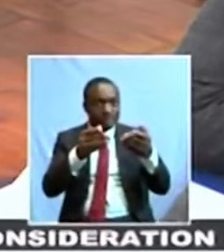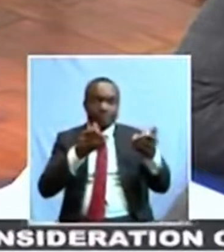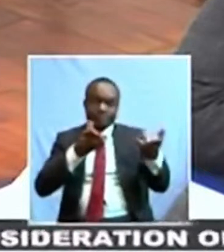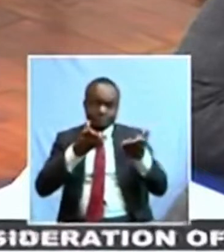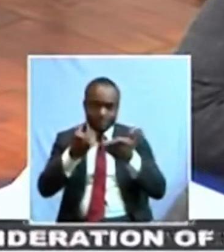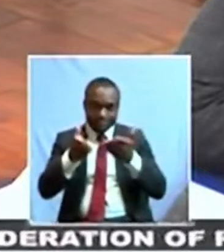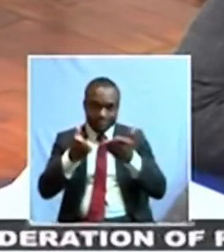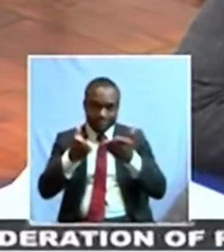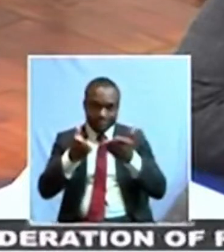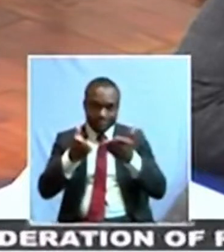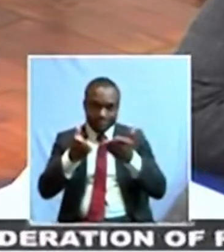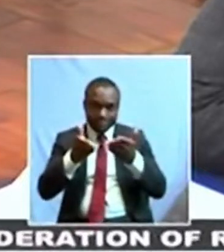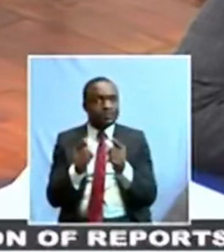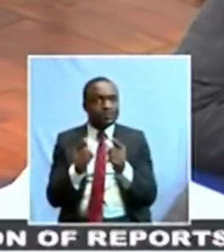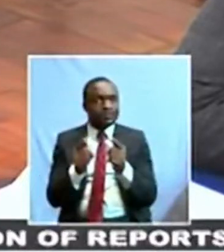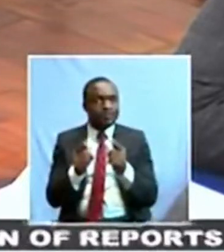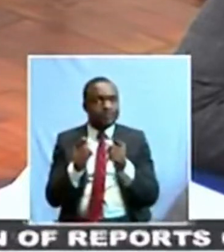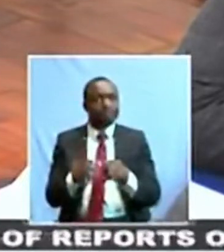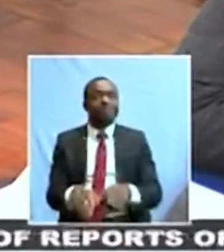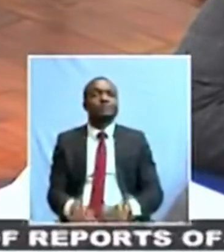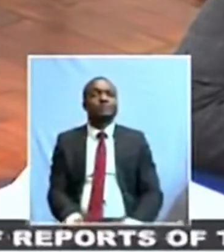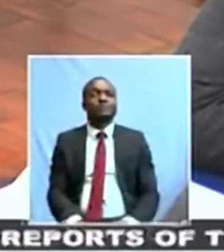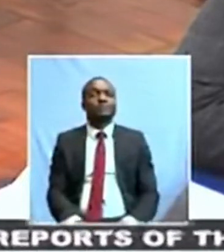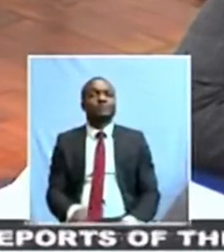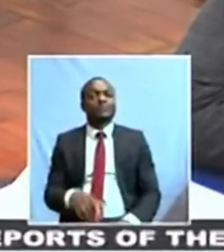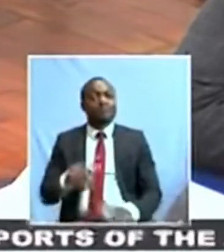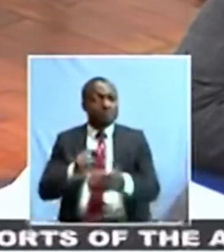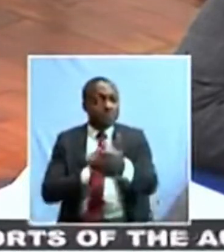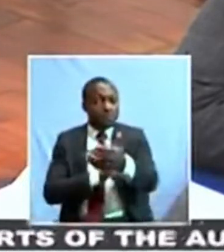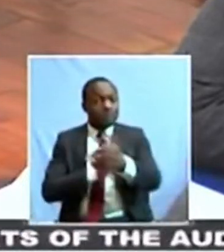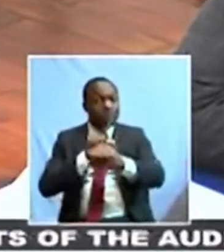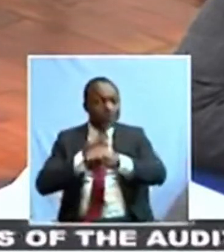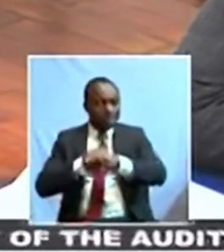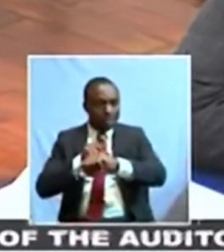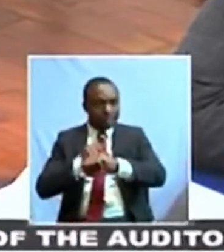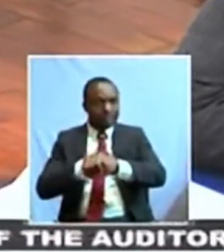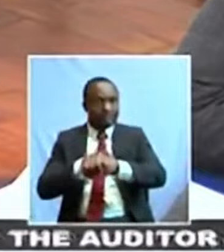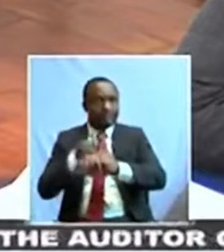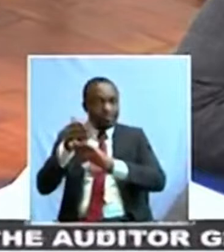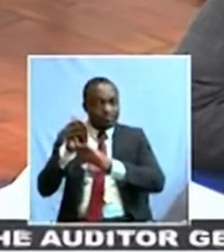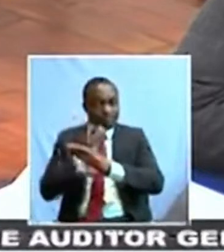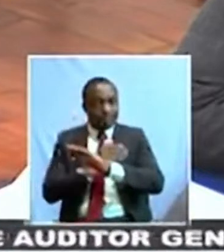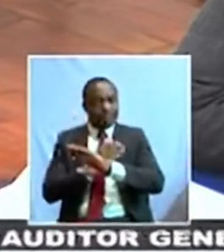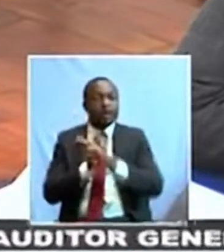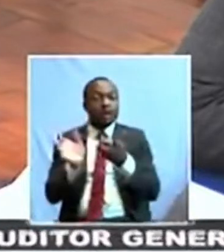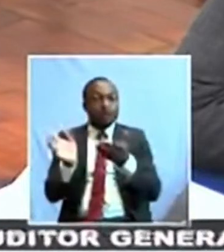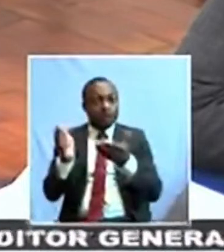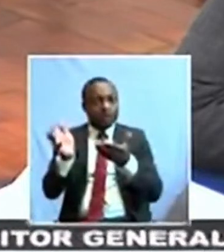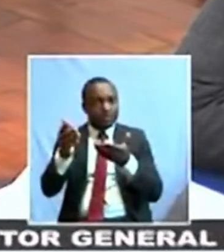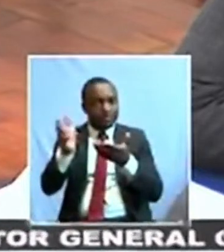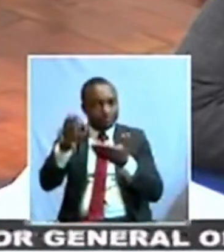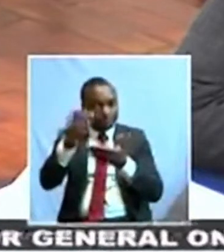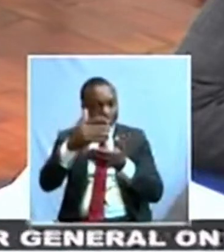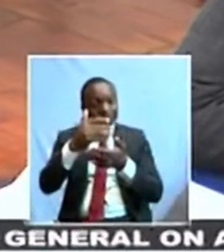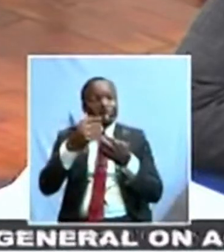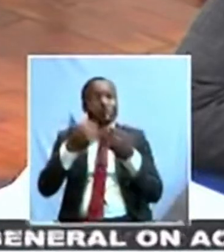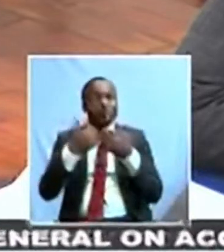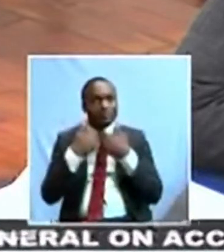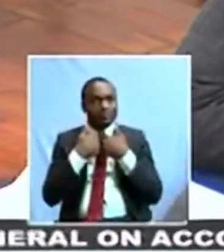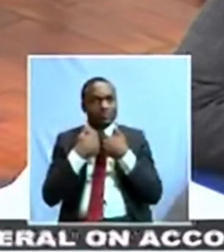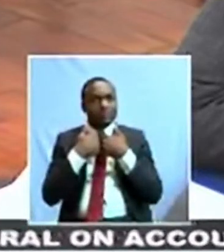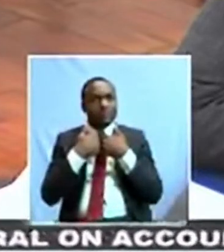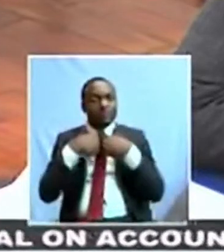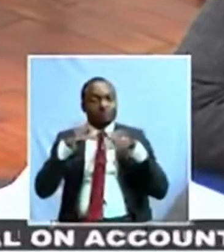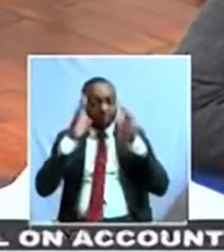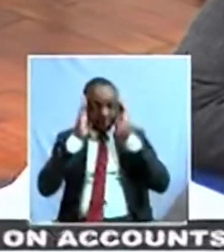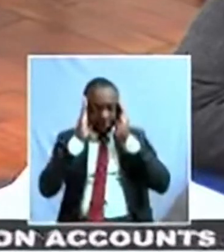services. But in the long period of time before they were collected, we have actually been